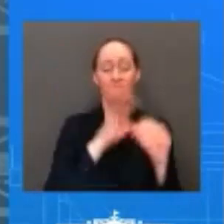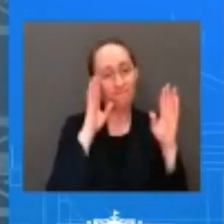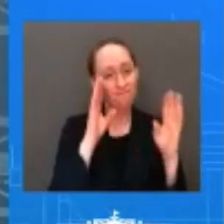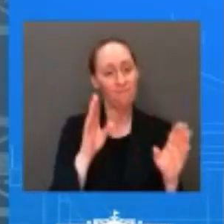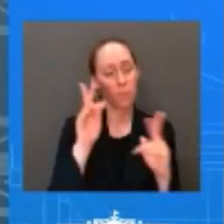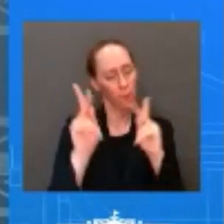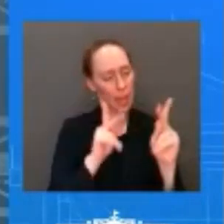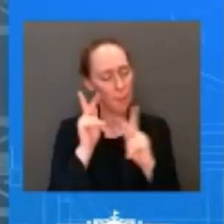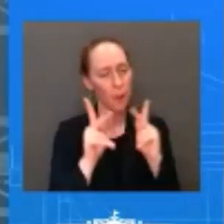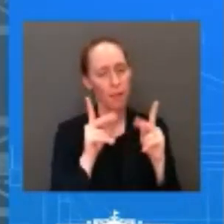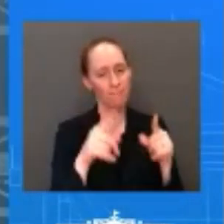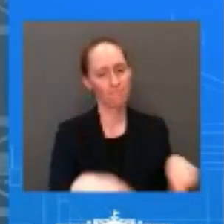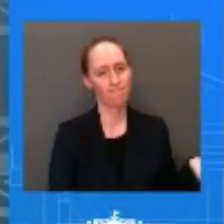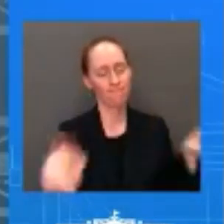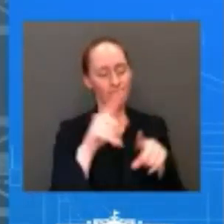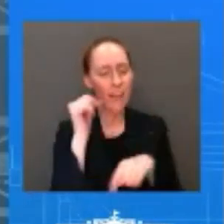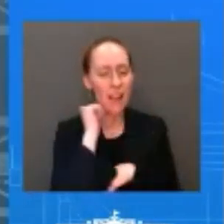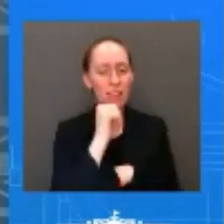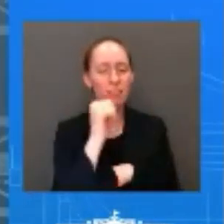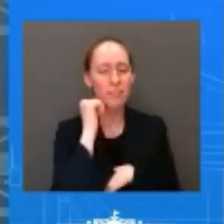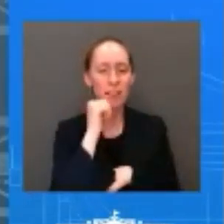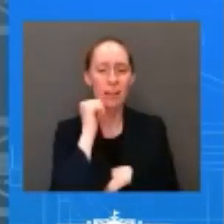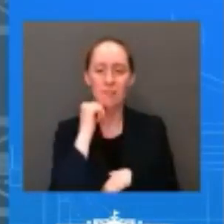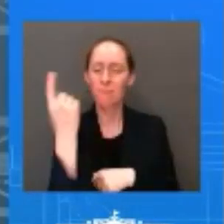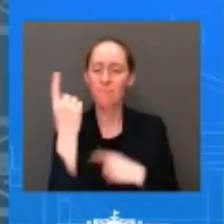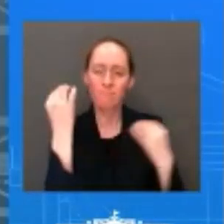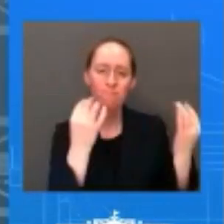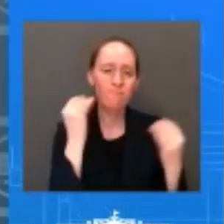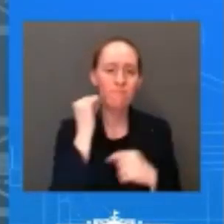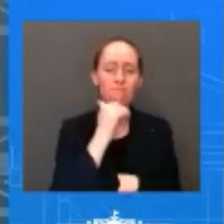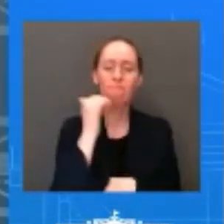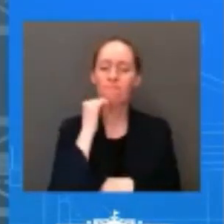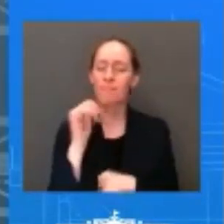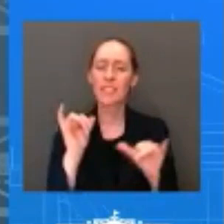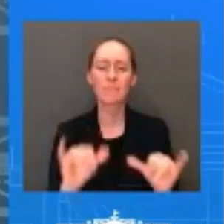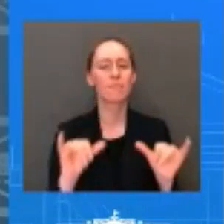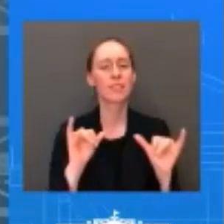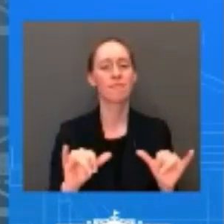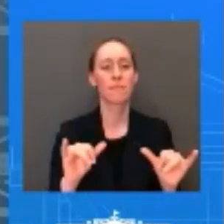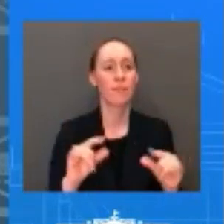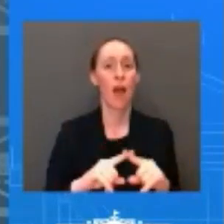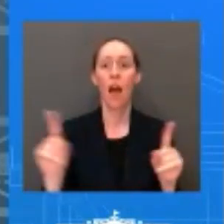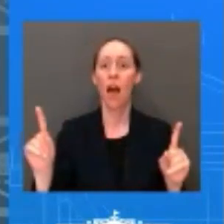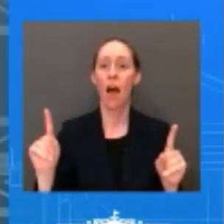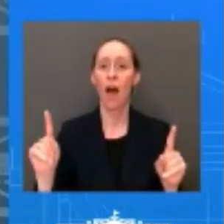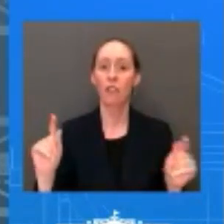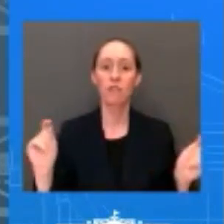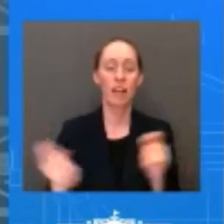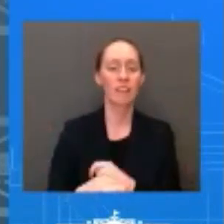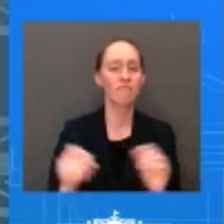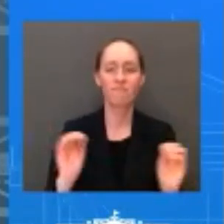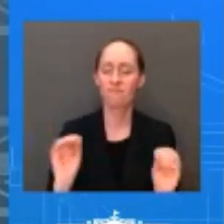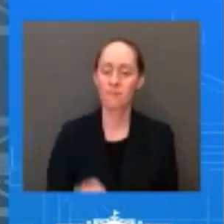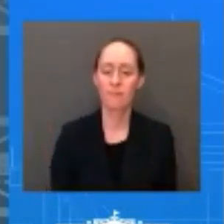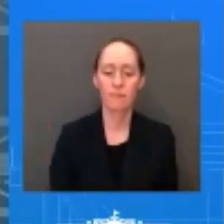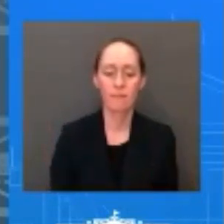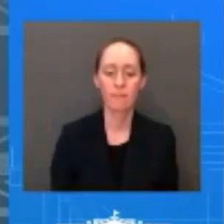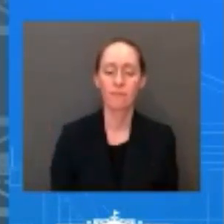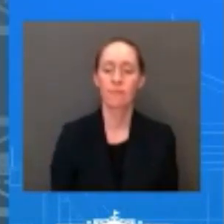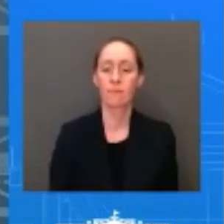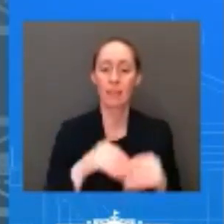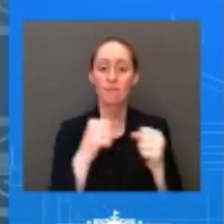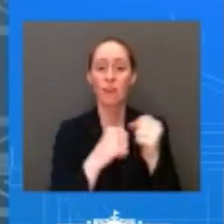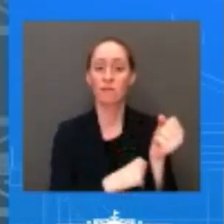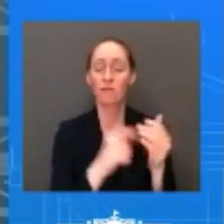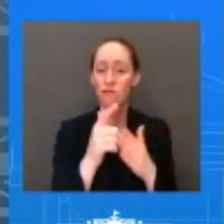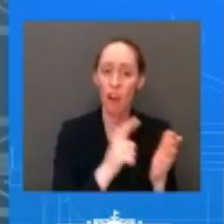last 2 years. And nothing is going to change that. You think about the bipartisan infrastructure legislation, you think about the Inflation Reduction Act, you think about the CHIPS